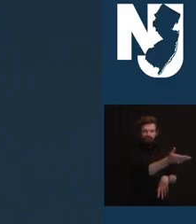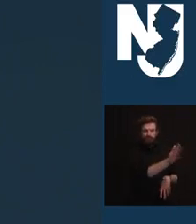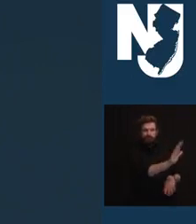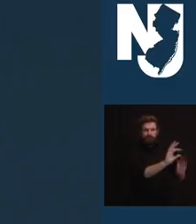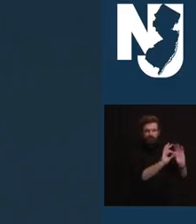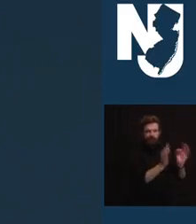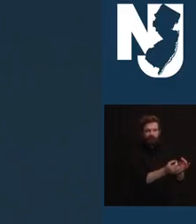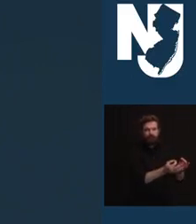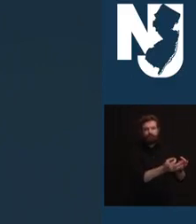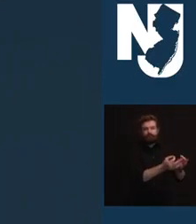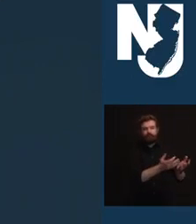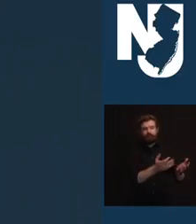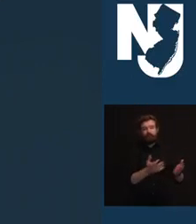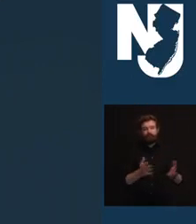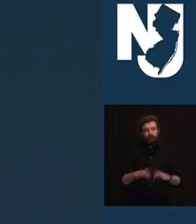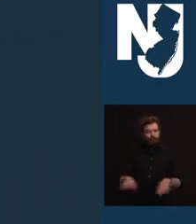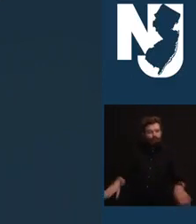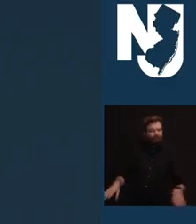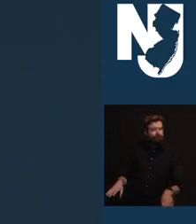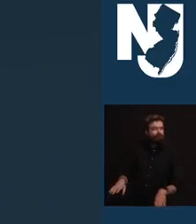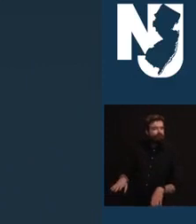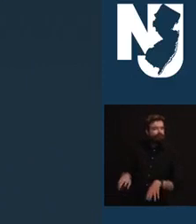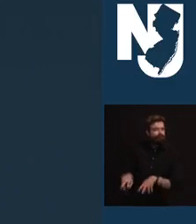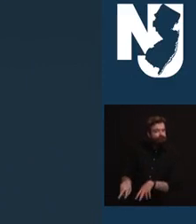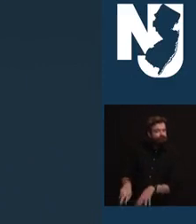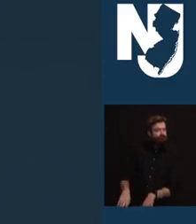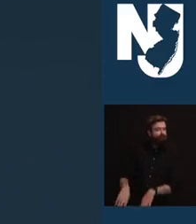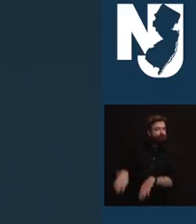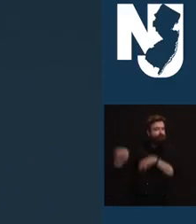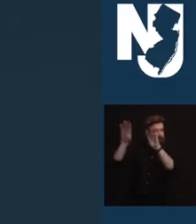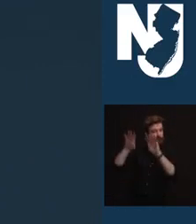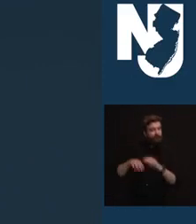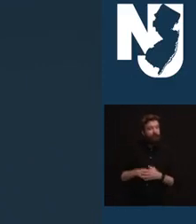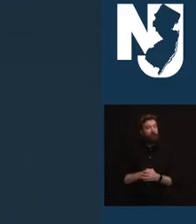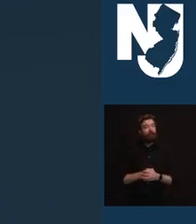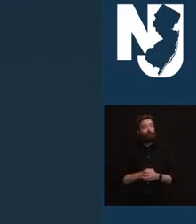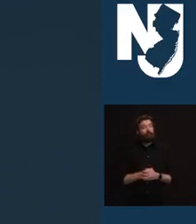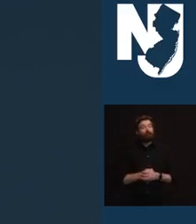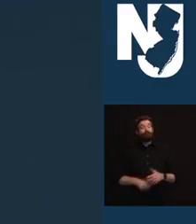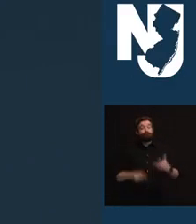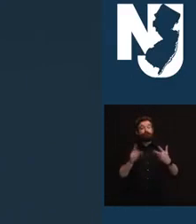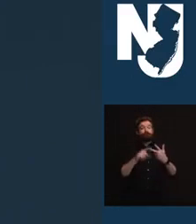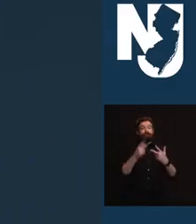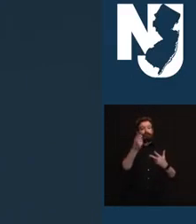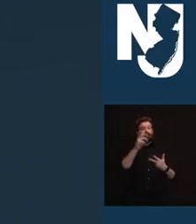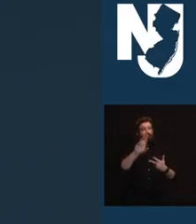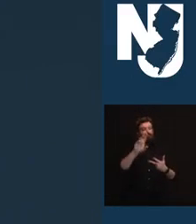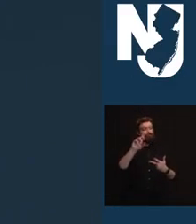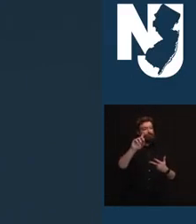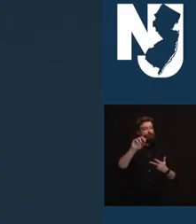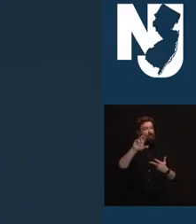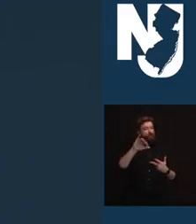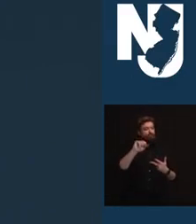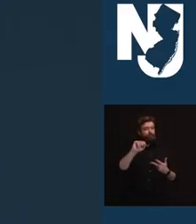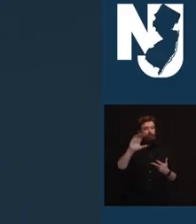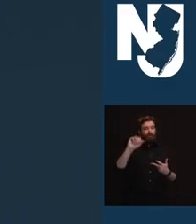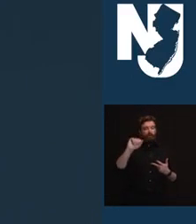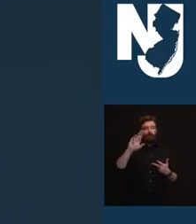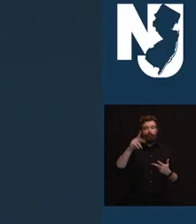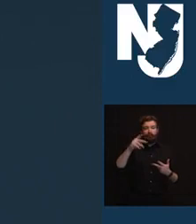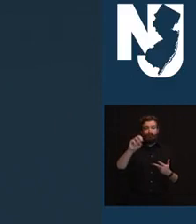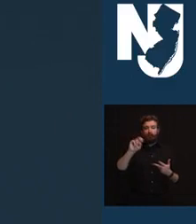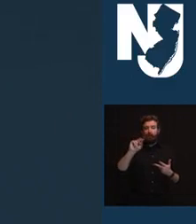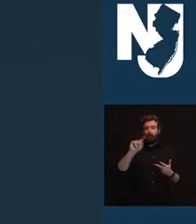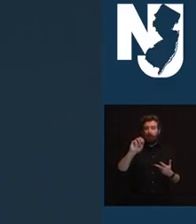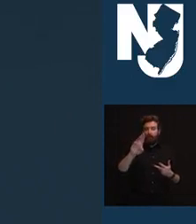grow up and grow old. And finally today, let's celebrate the life of Dr. Doris Carpenter, a Pennsauken resident for the